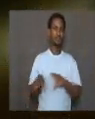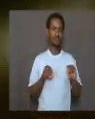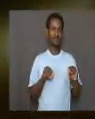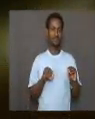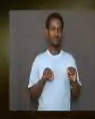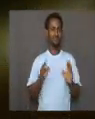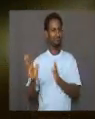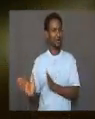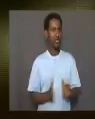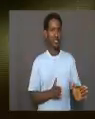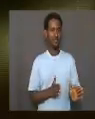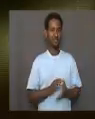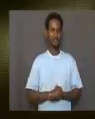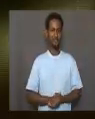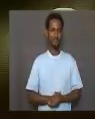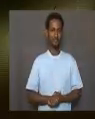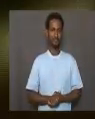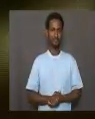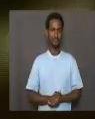Students, let's get ready.